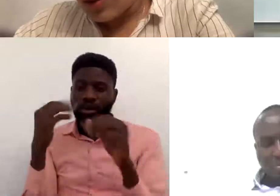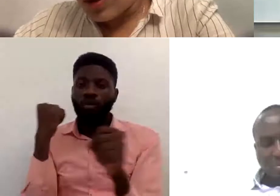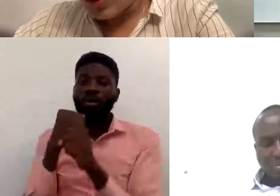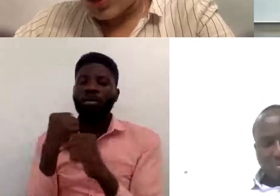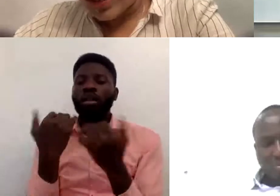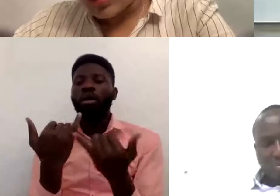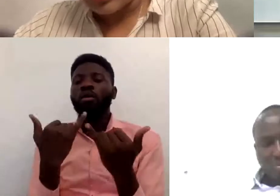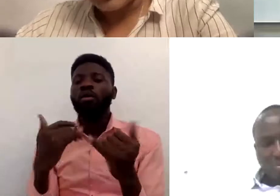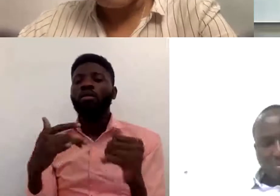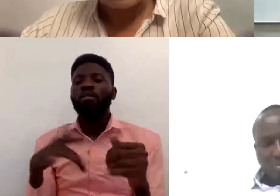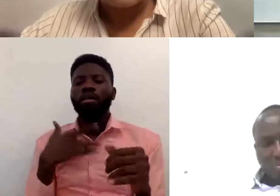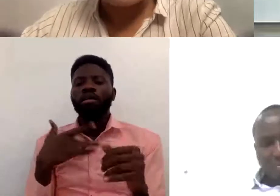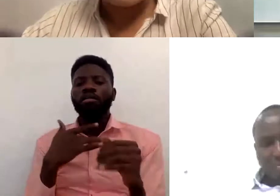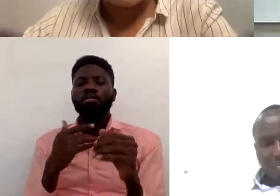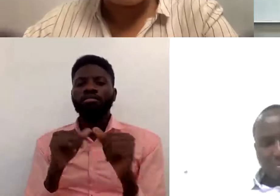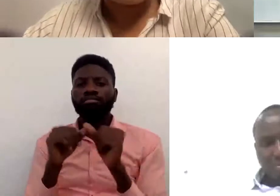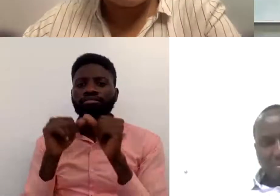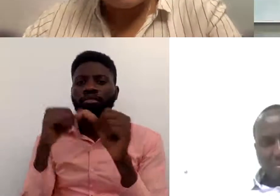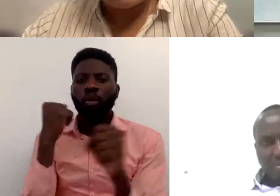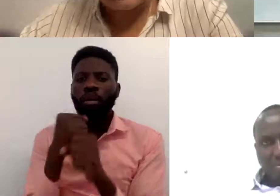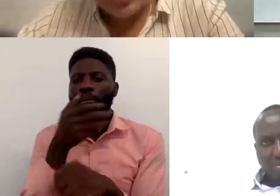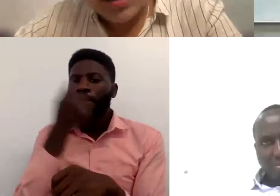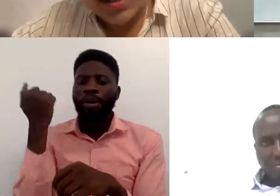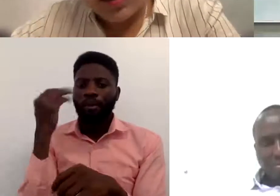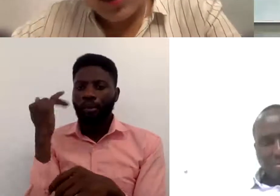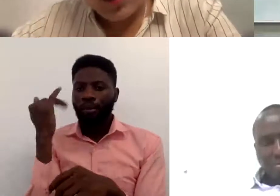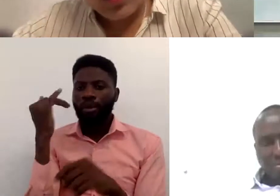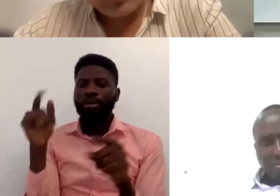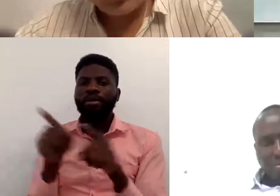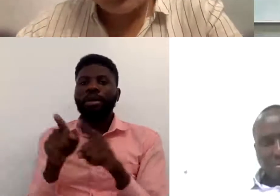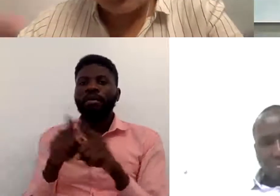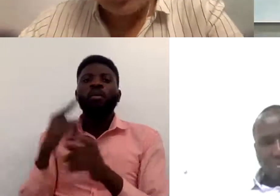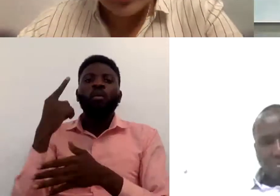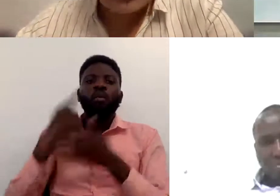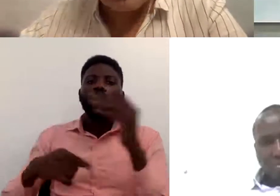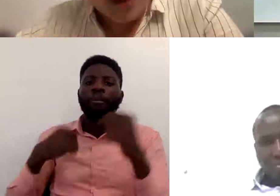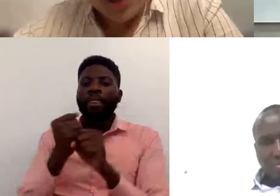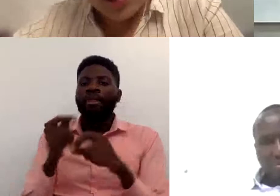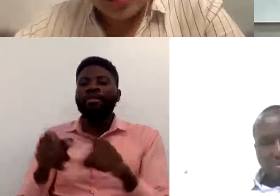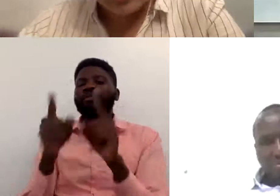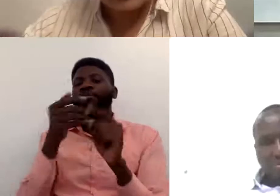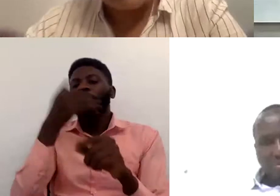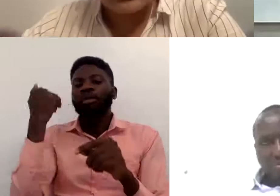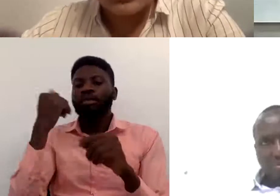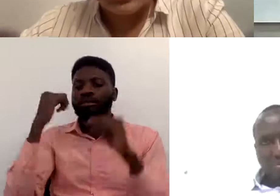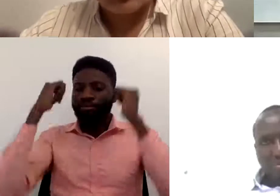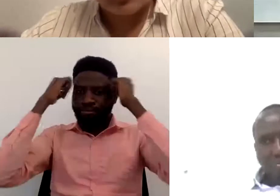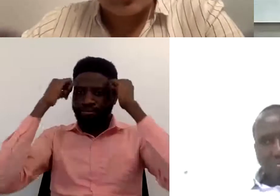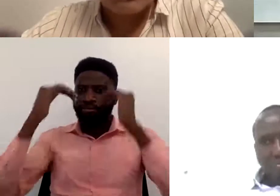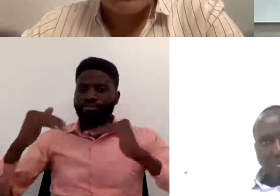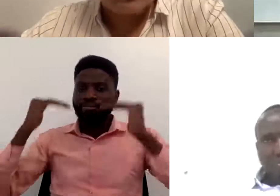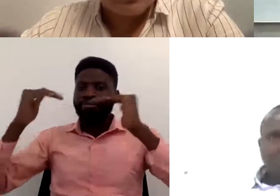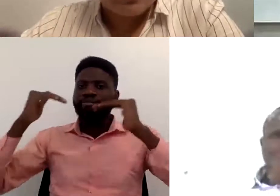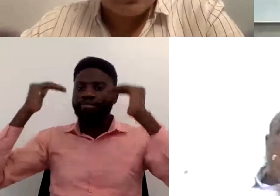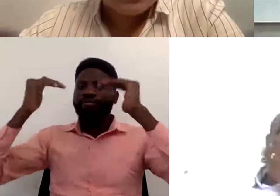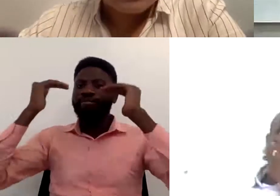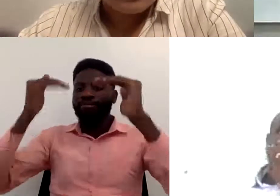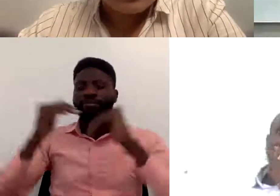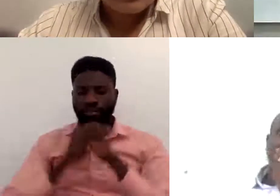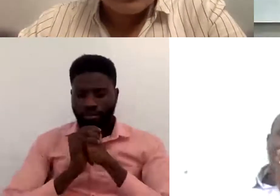drives you to go to work? And what is it that has driven you to go study further at every stage?